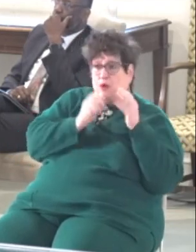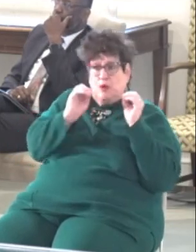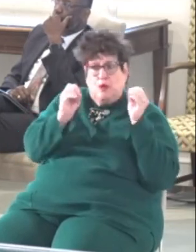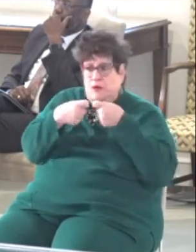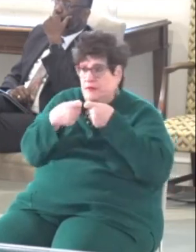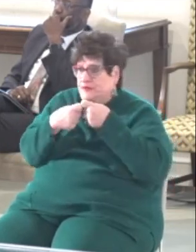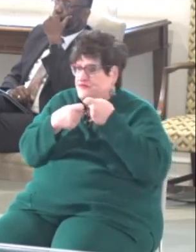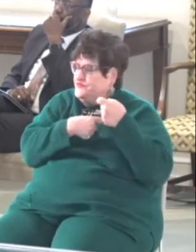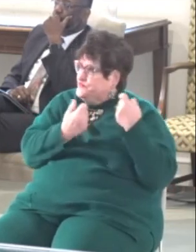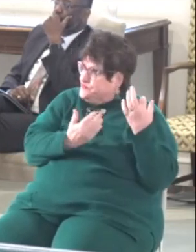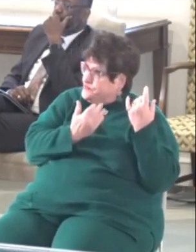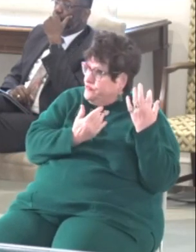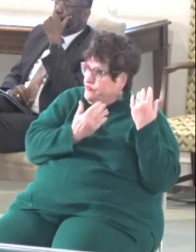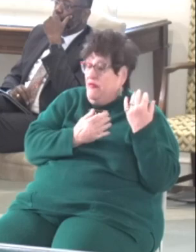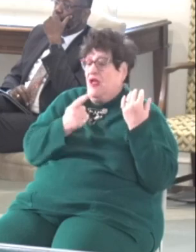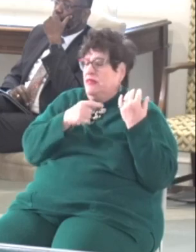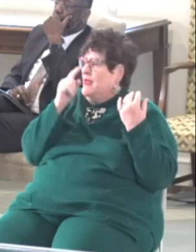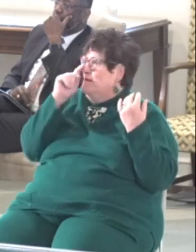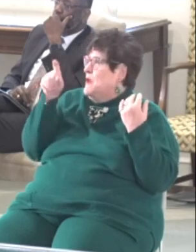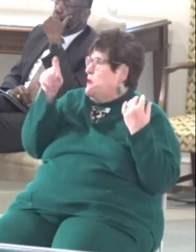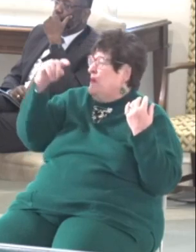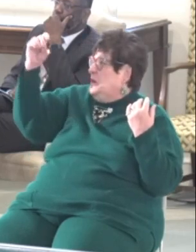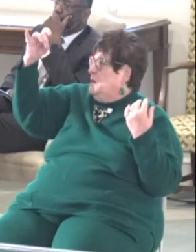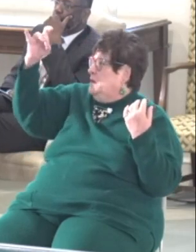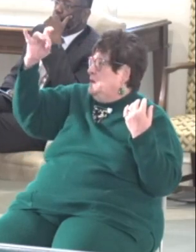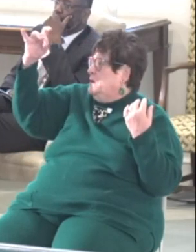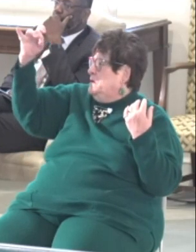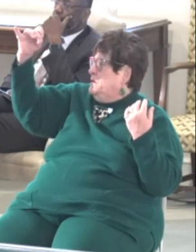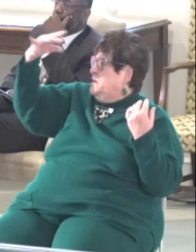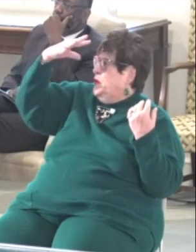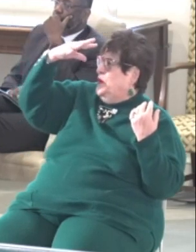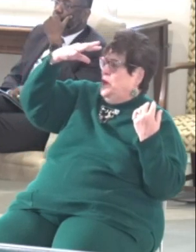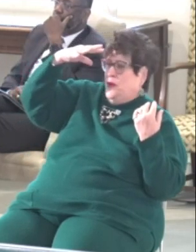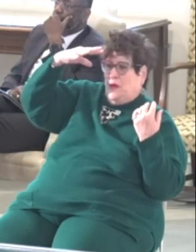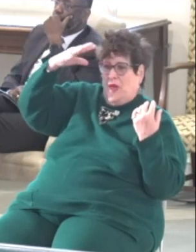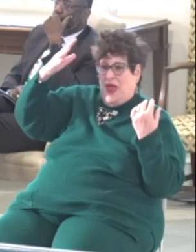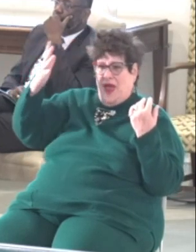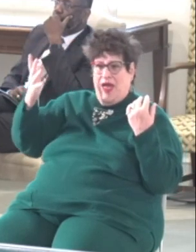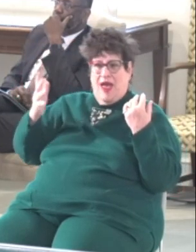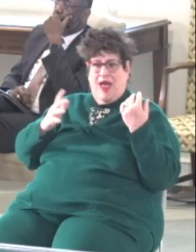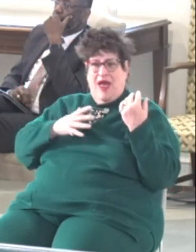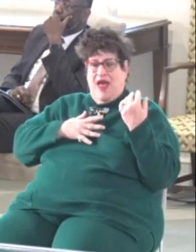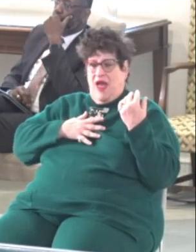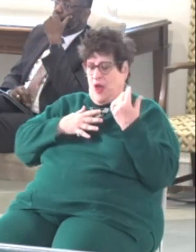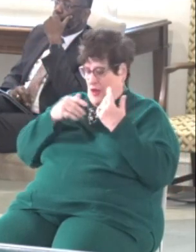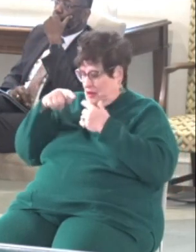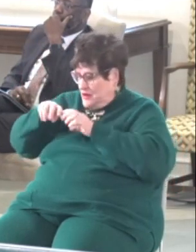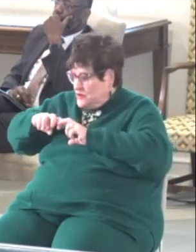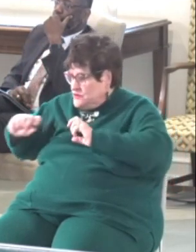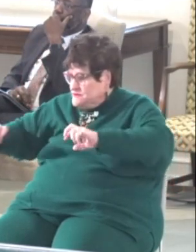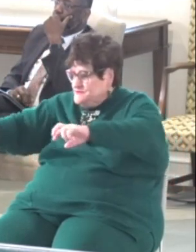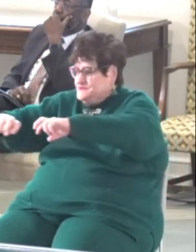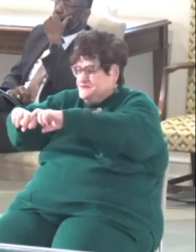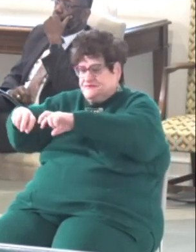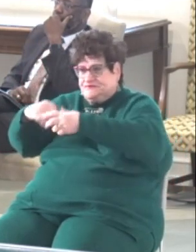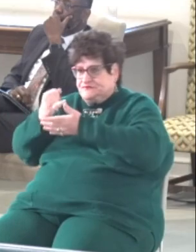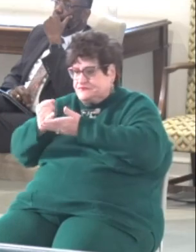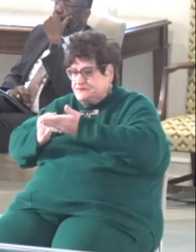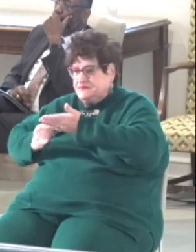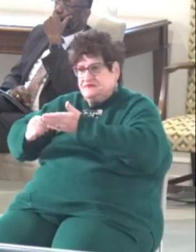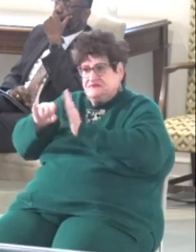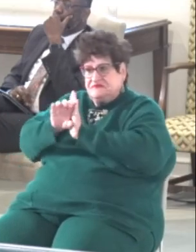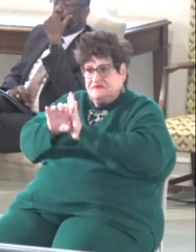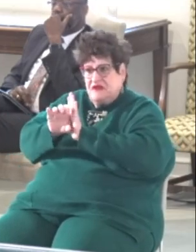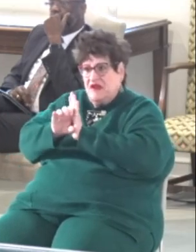breaking through. And there, inside the chamber, intricate drawings, including various symbols